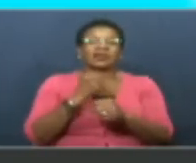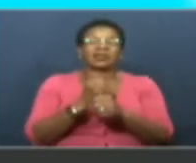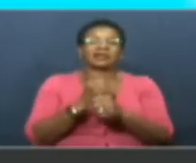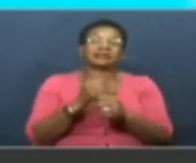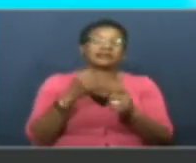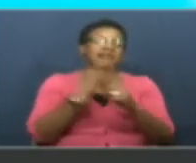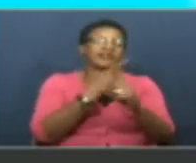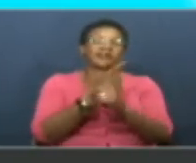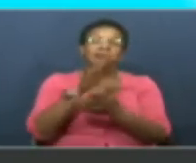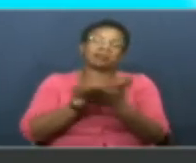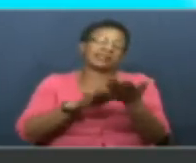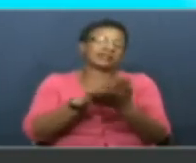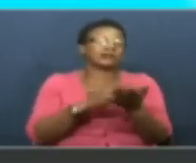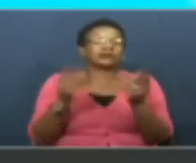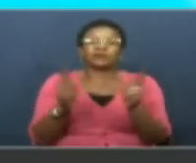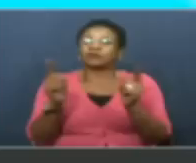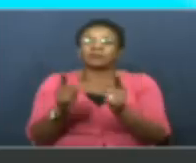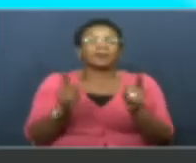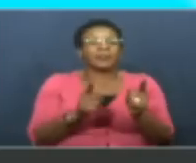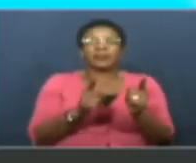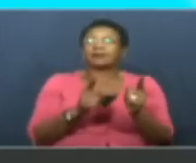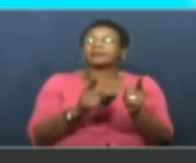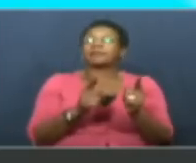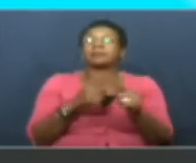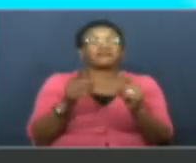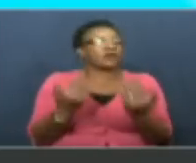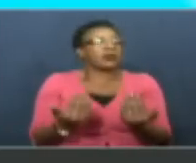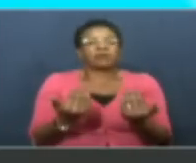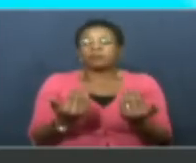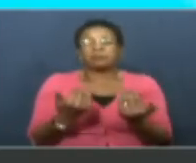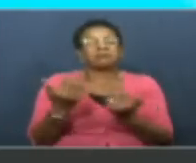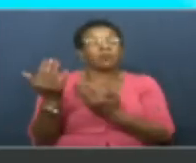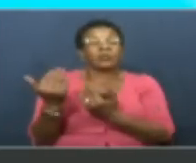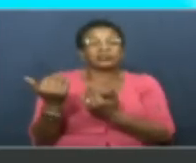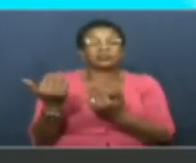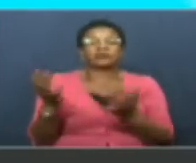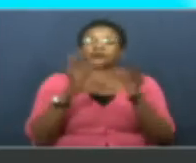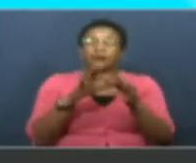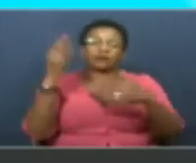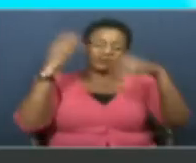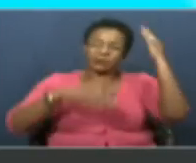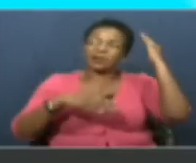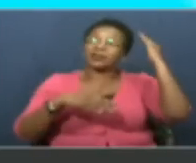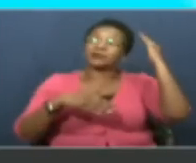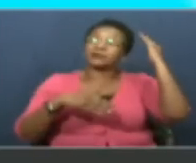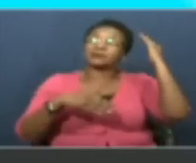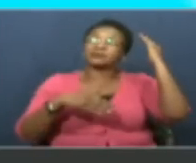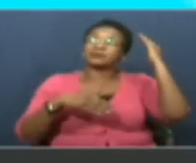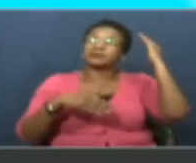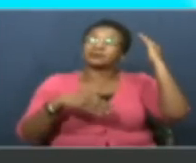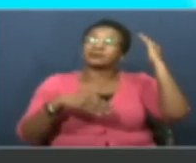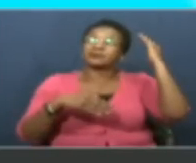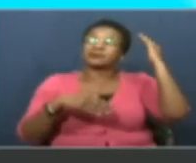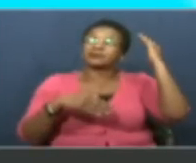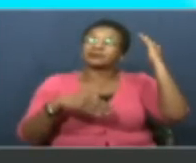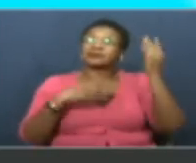places ya kushikilia tu. But for now I'm waiting to join university. Oh, yeah. What do you want to do in university?